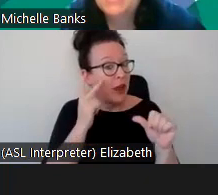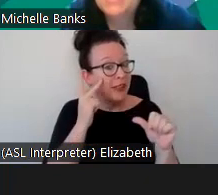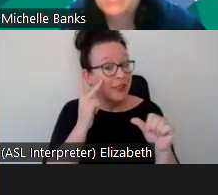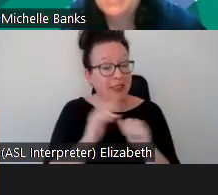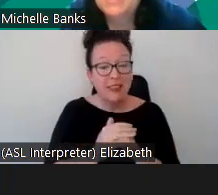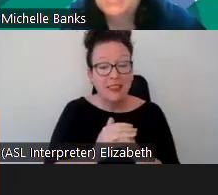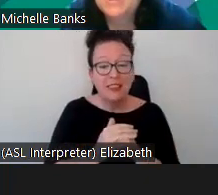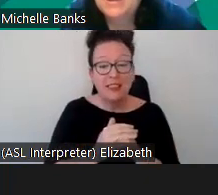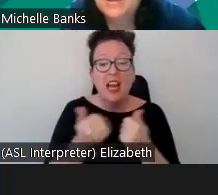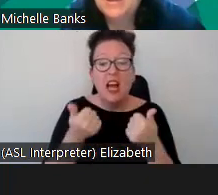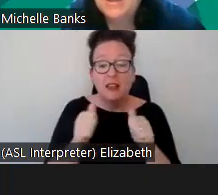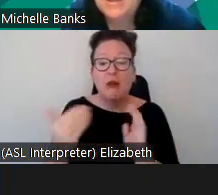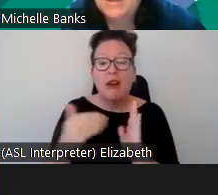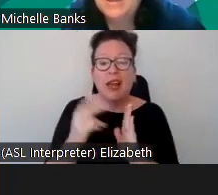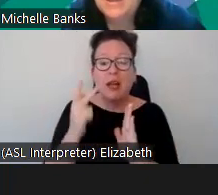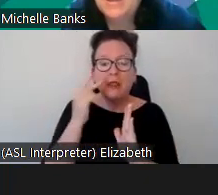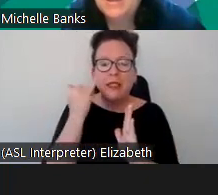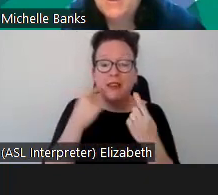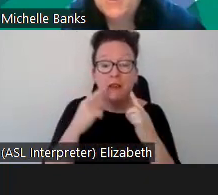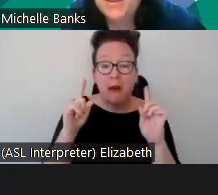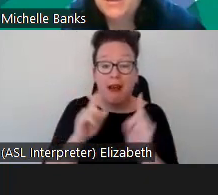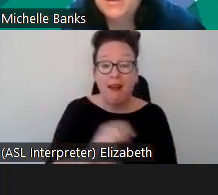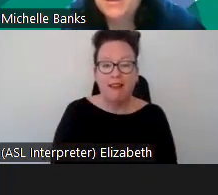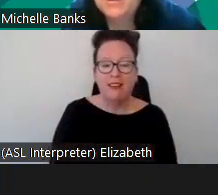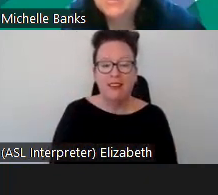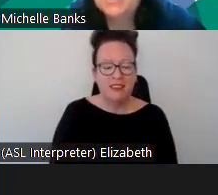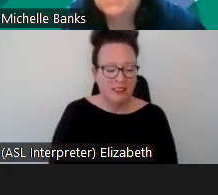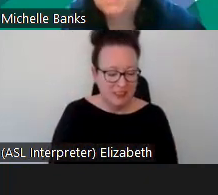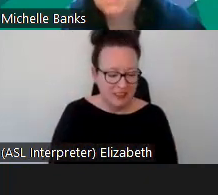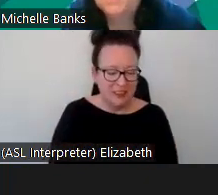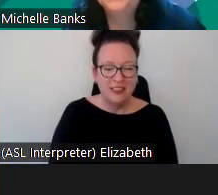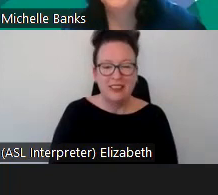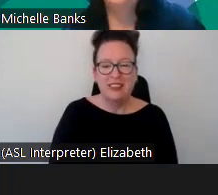join again and let's see if it will work.